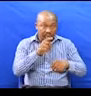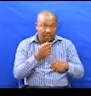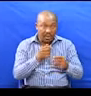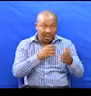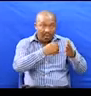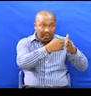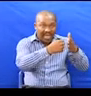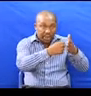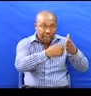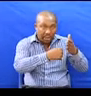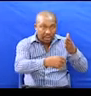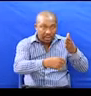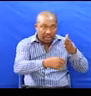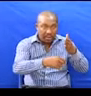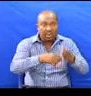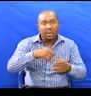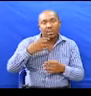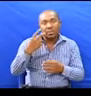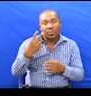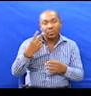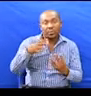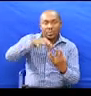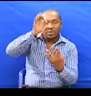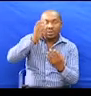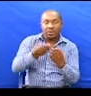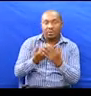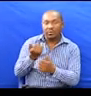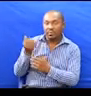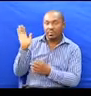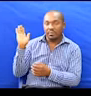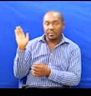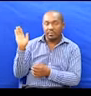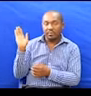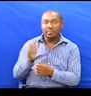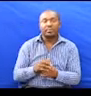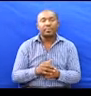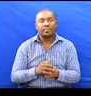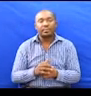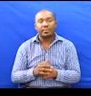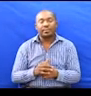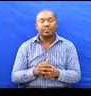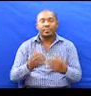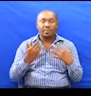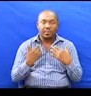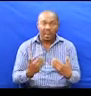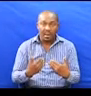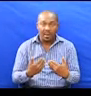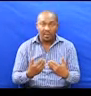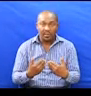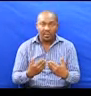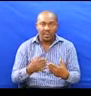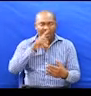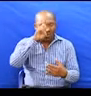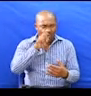among. Mention 1, 3, you select from among. So these are the properties. Now from there, why do we